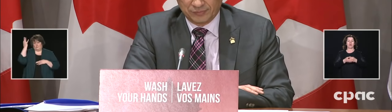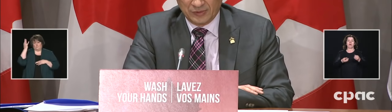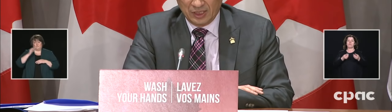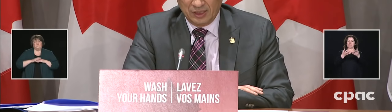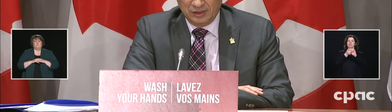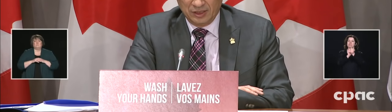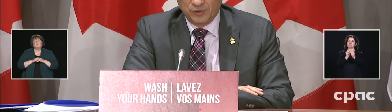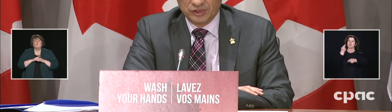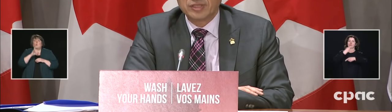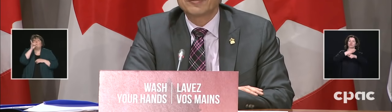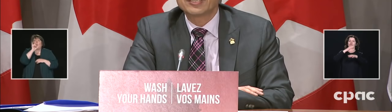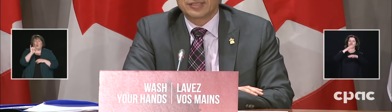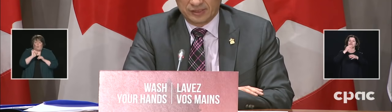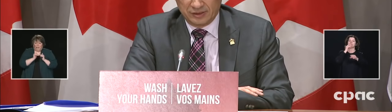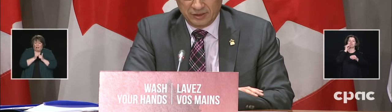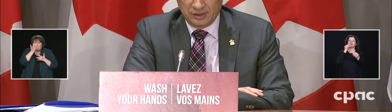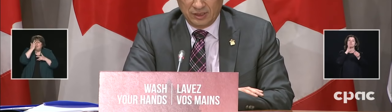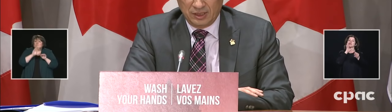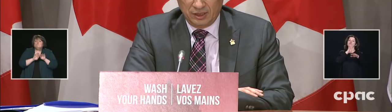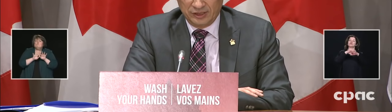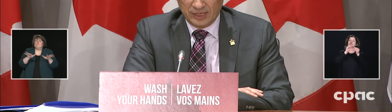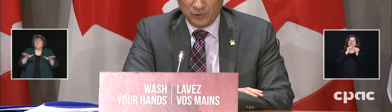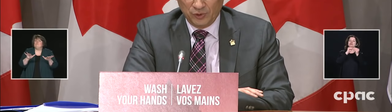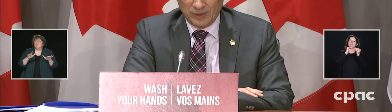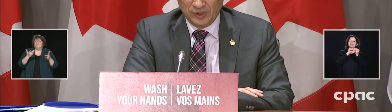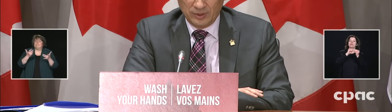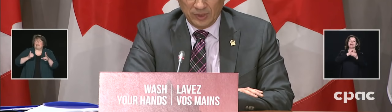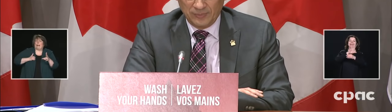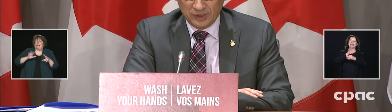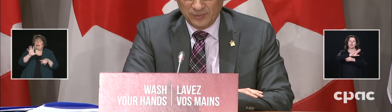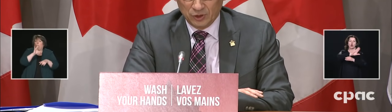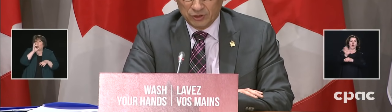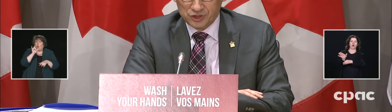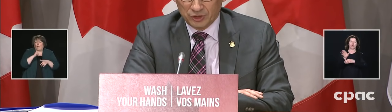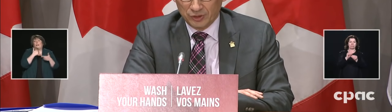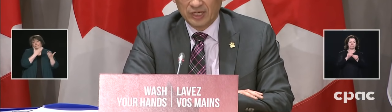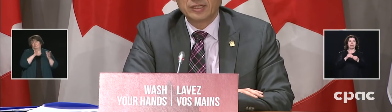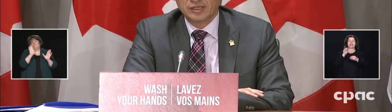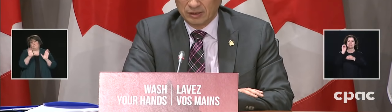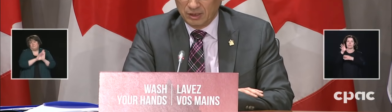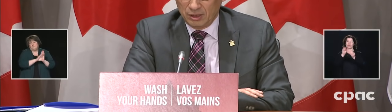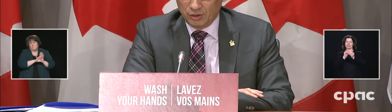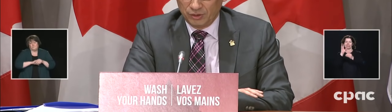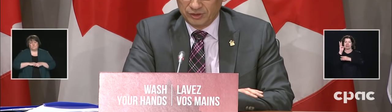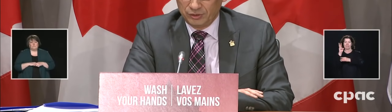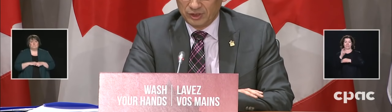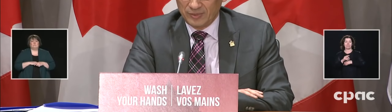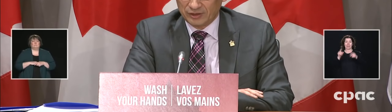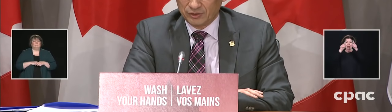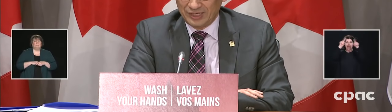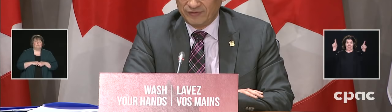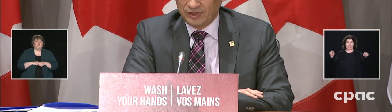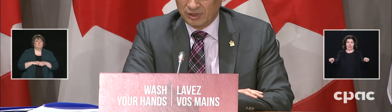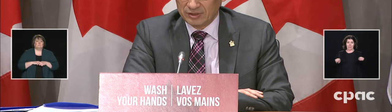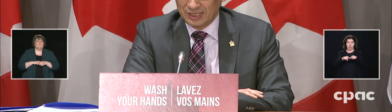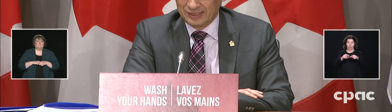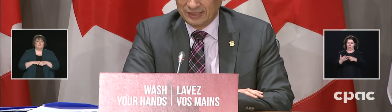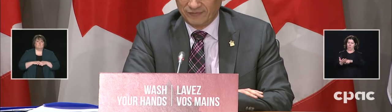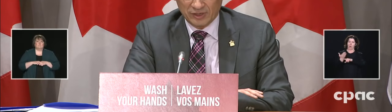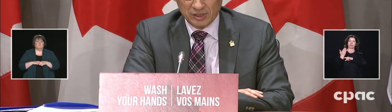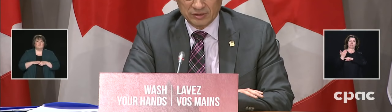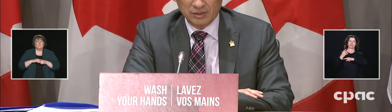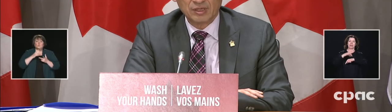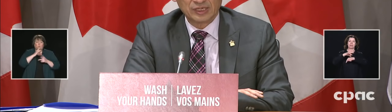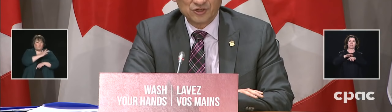Canada. Diapositive 6. Le tableau épidémiologique au Canada continue de mettre en évidence